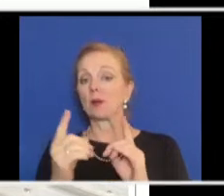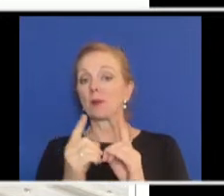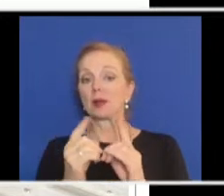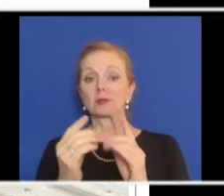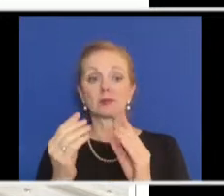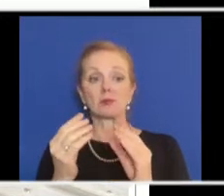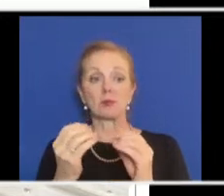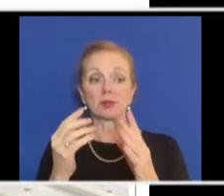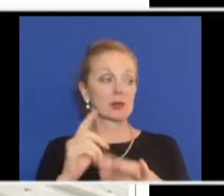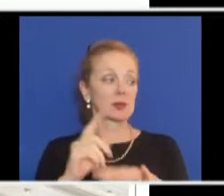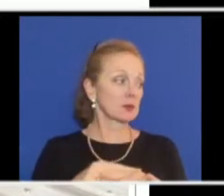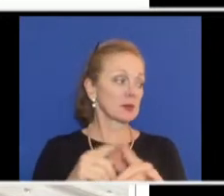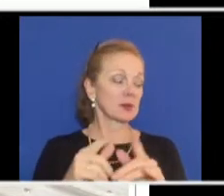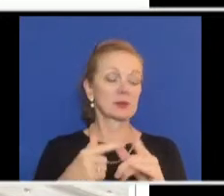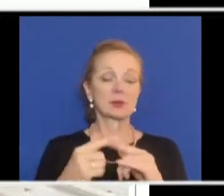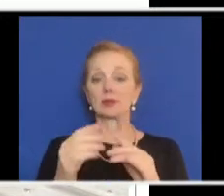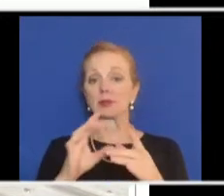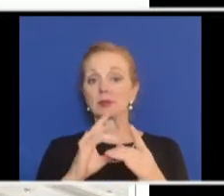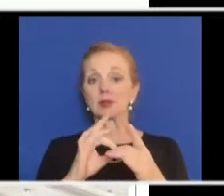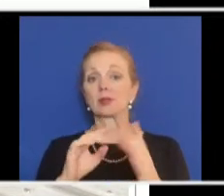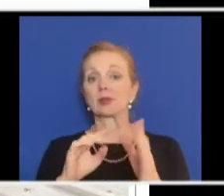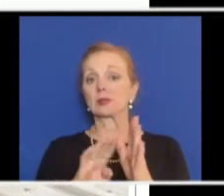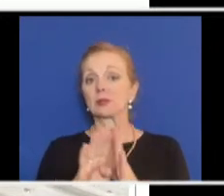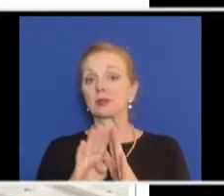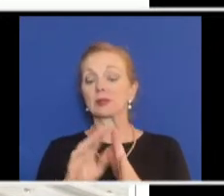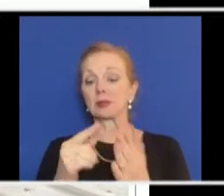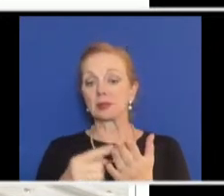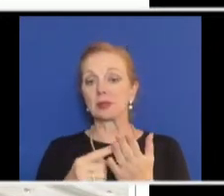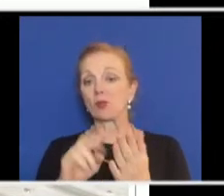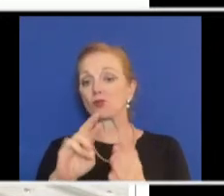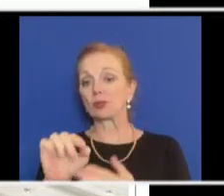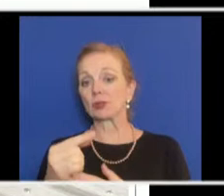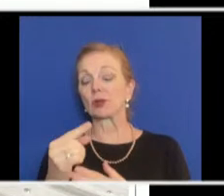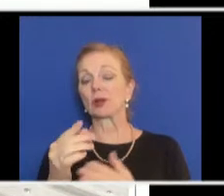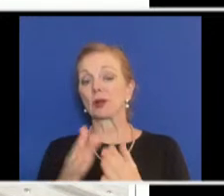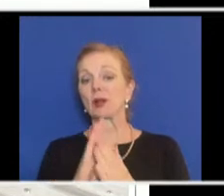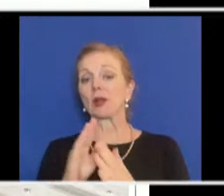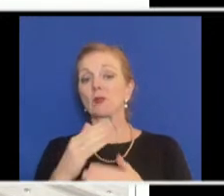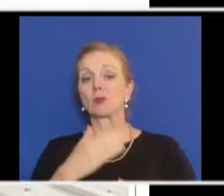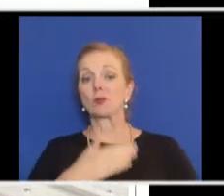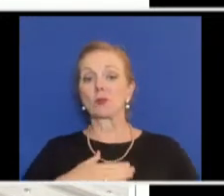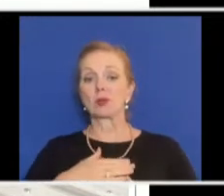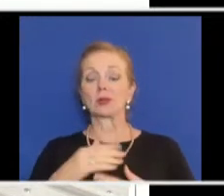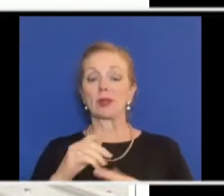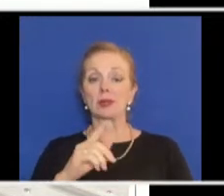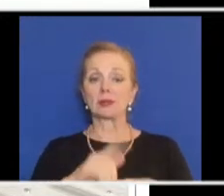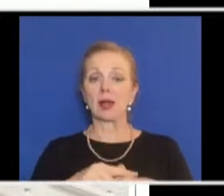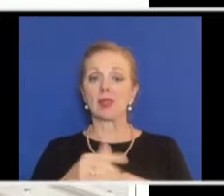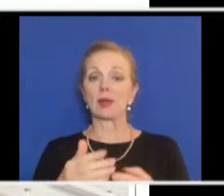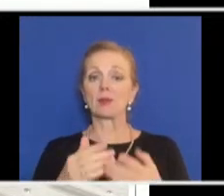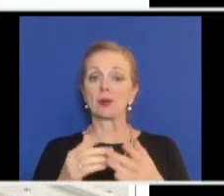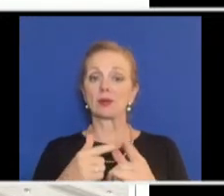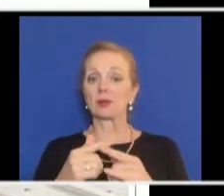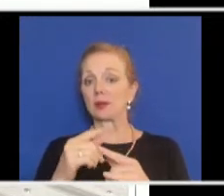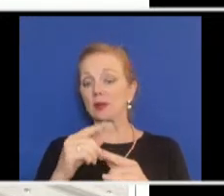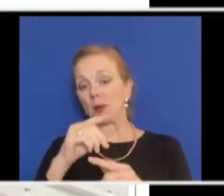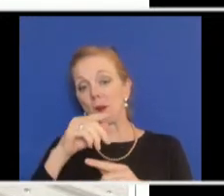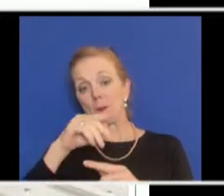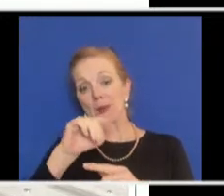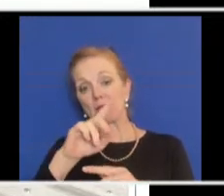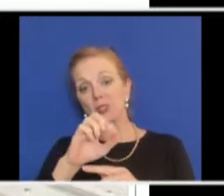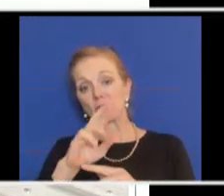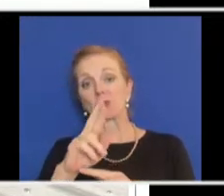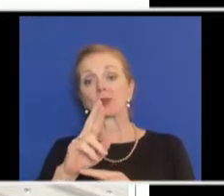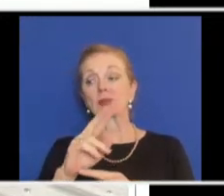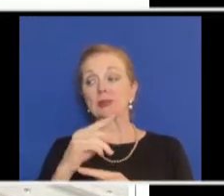the Steel Creek residents Association to discuss the resume request and we appreciate the time that they've provided to the petitioner as